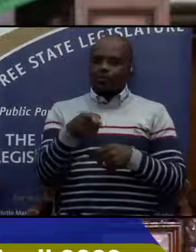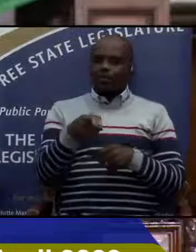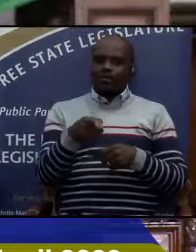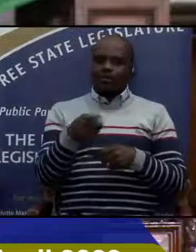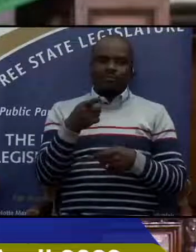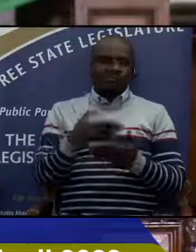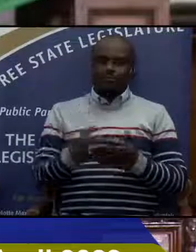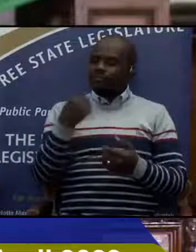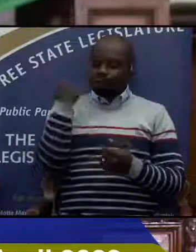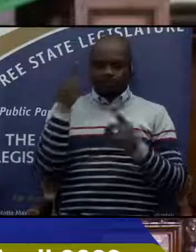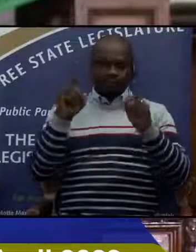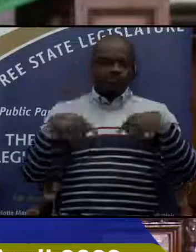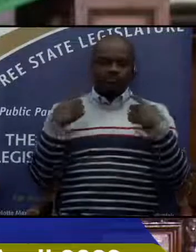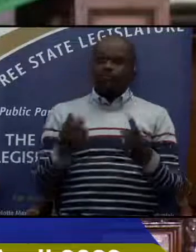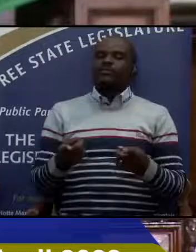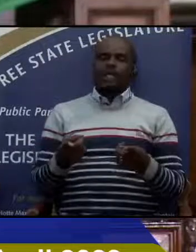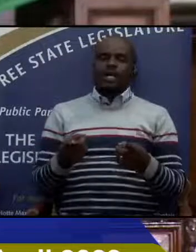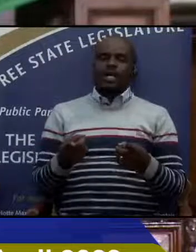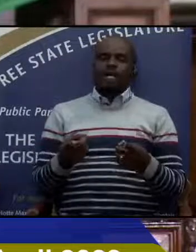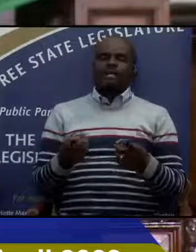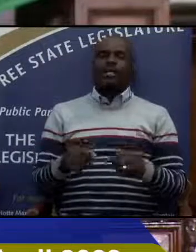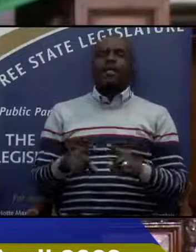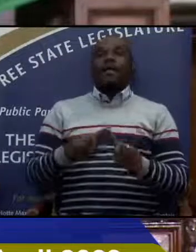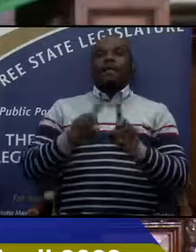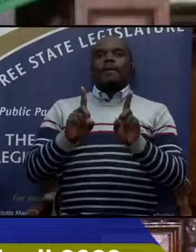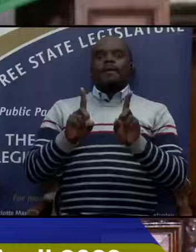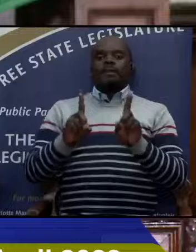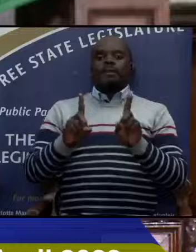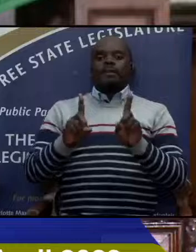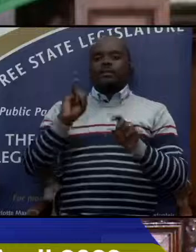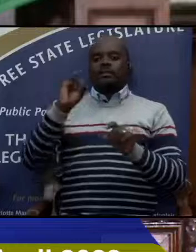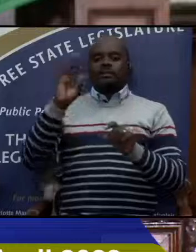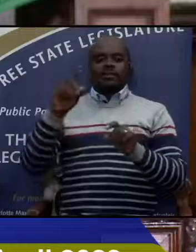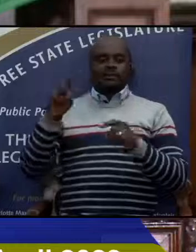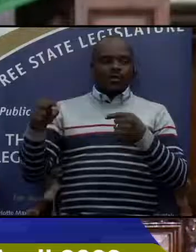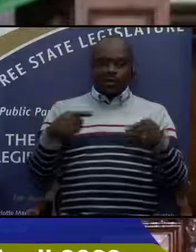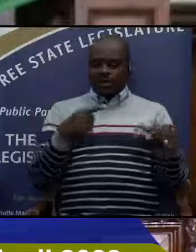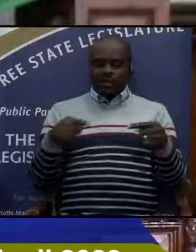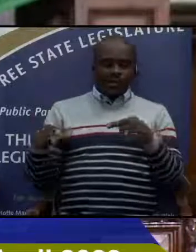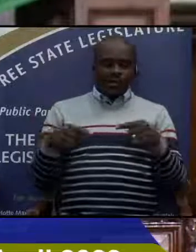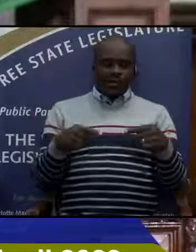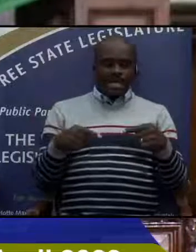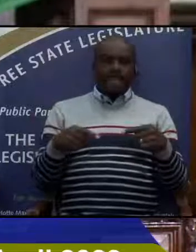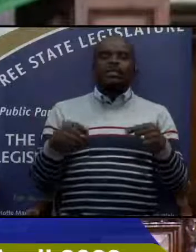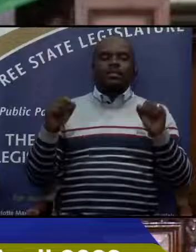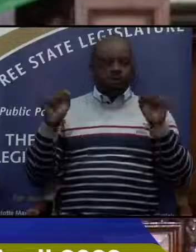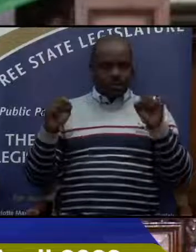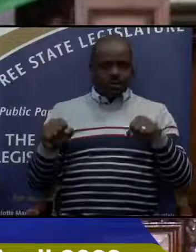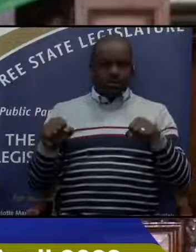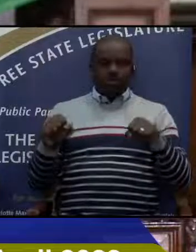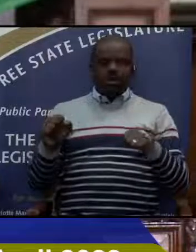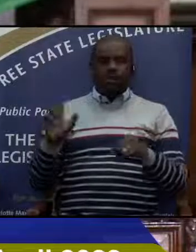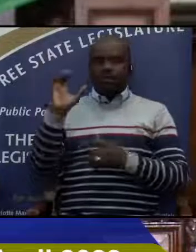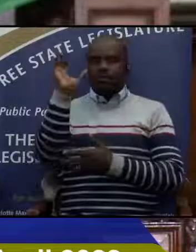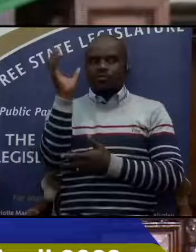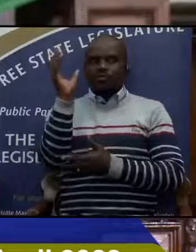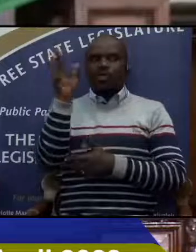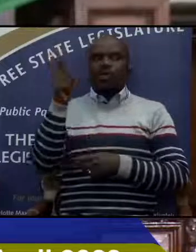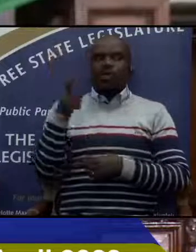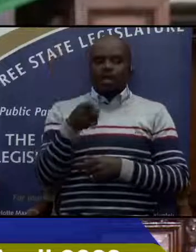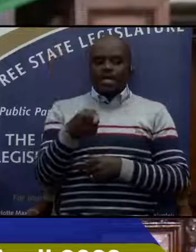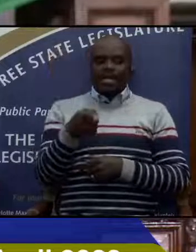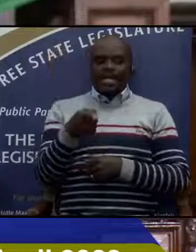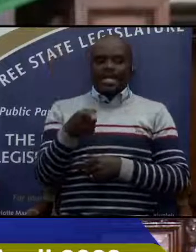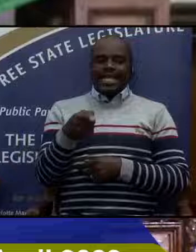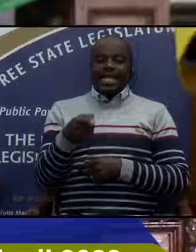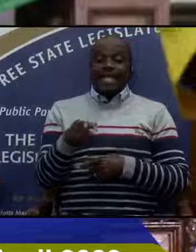general statement, like we are saying, the debate today on previous budget book and that of the Treasury is a